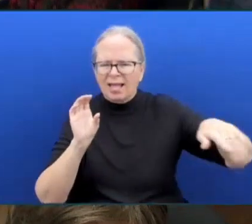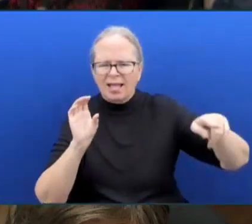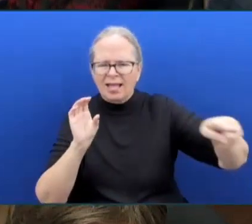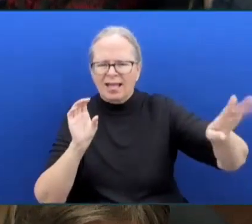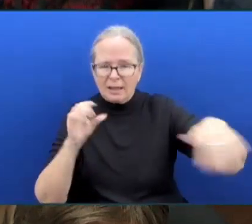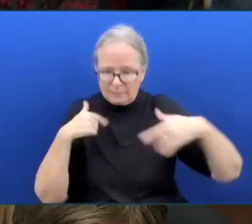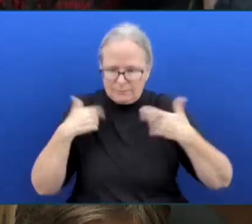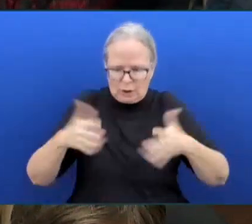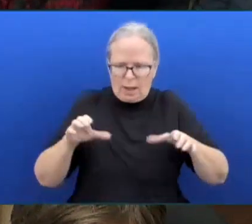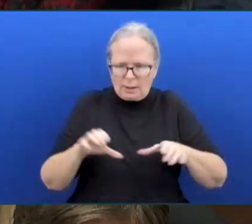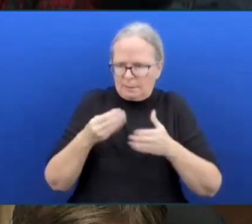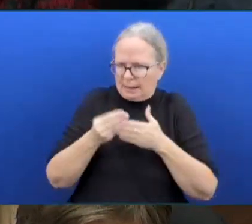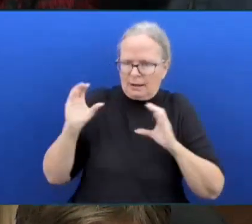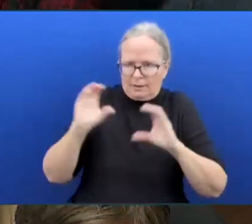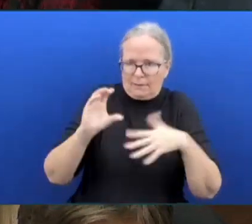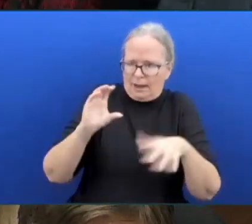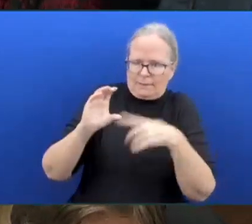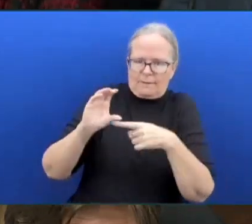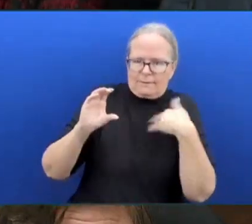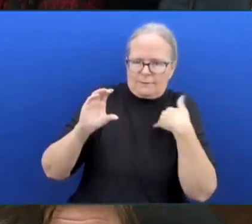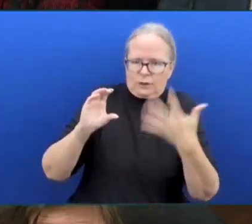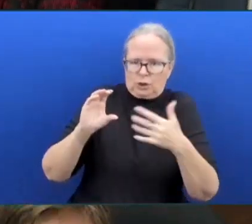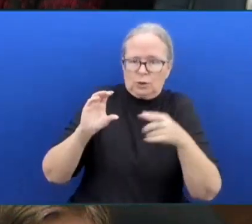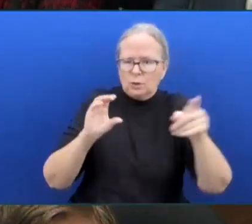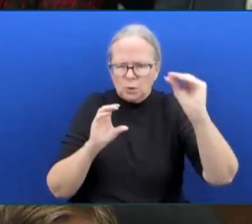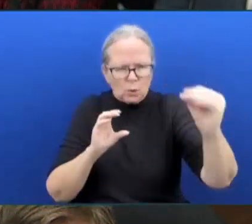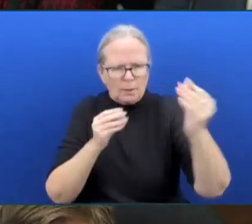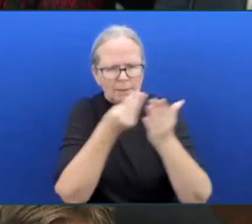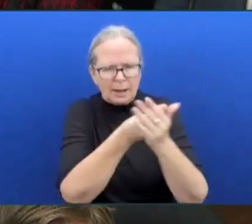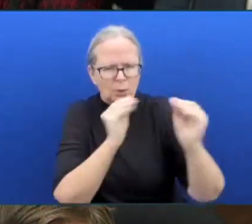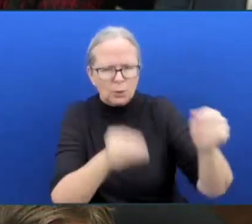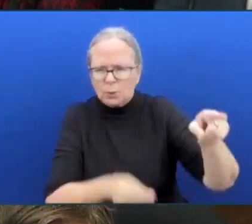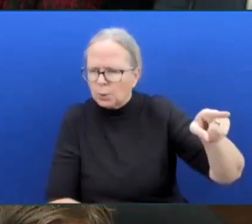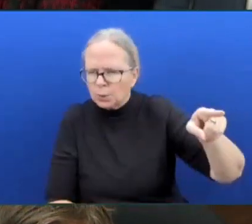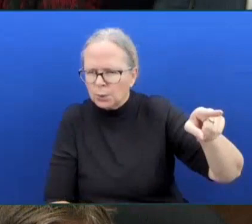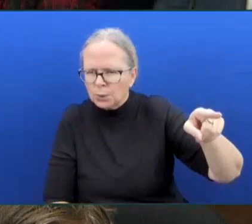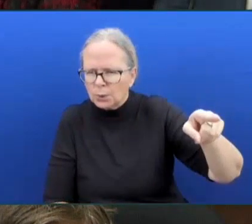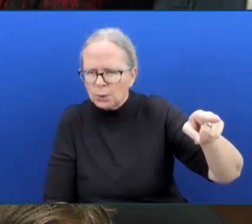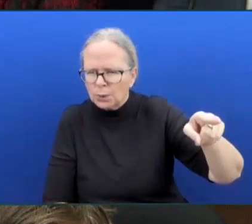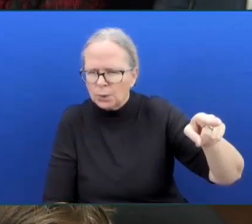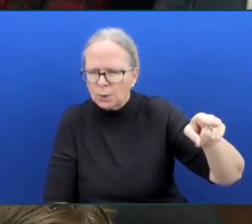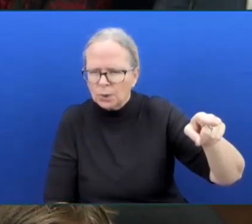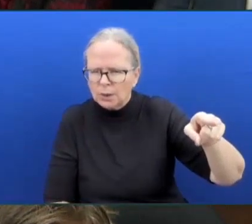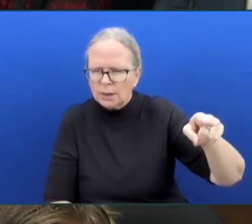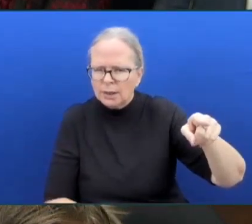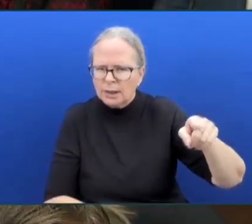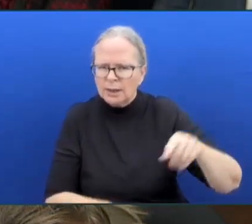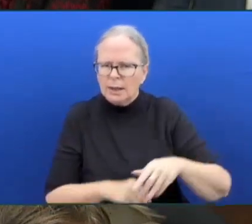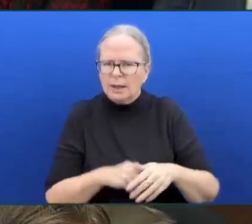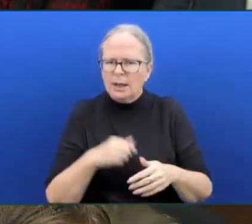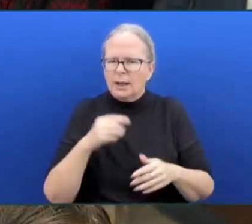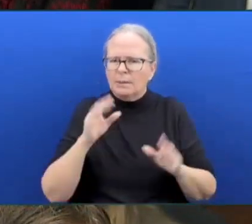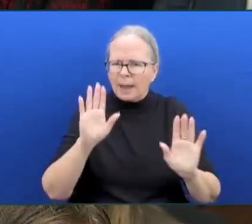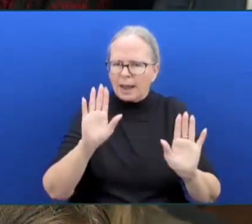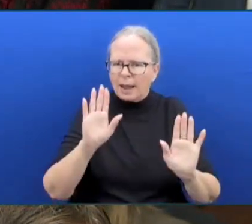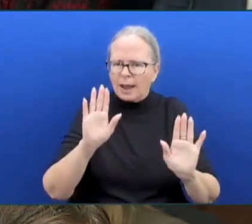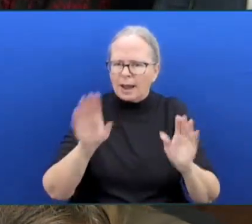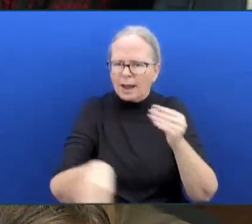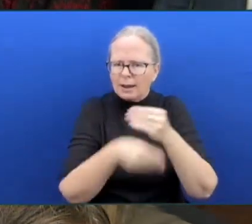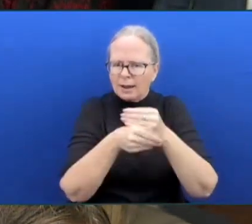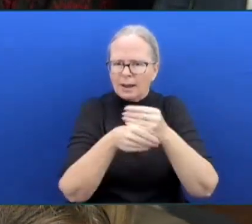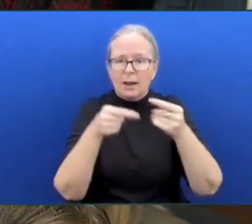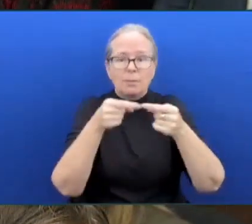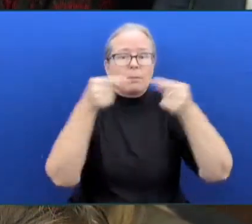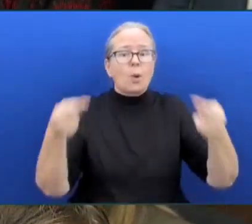$0. Mr. Speaker, in fact, Mr. Speaker, the other thing that the other folks did across the way is they actually took funding away